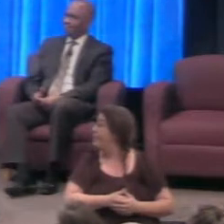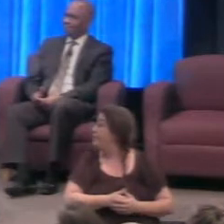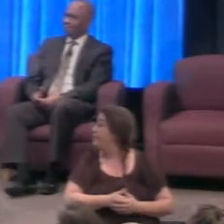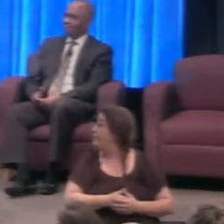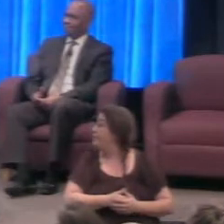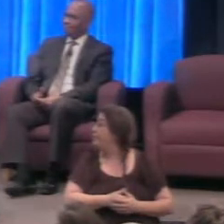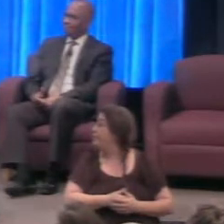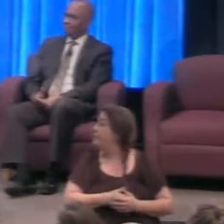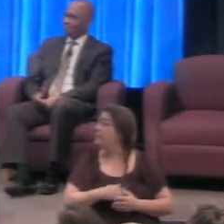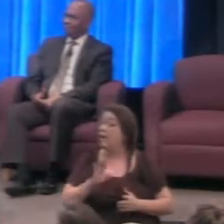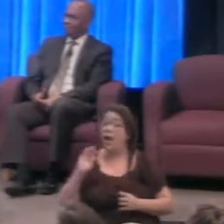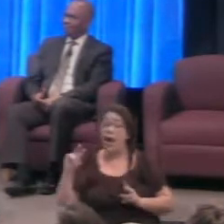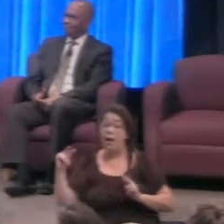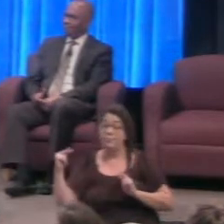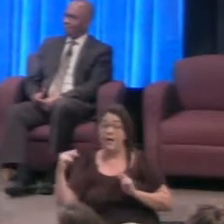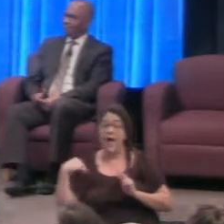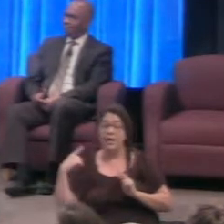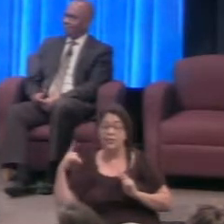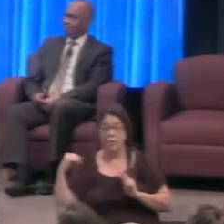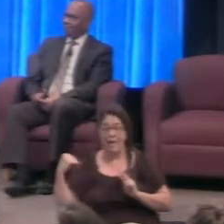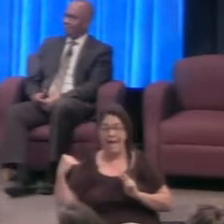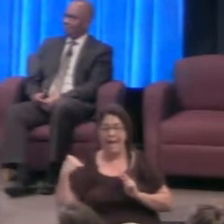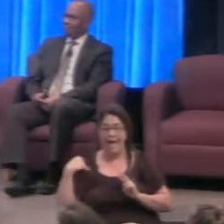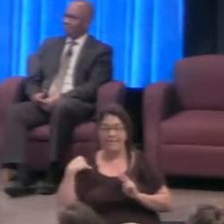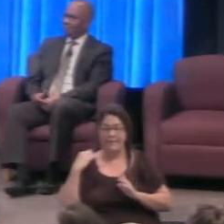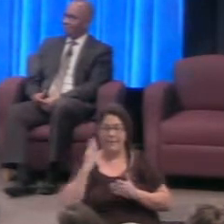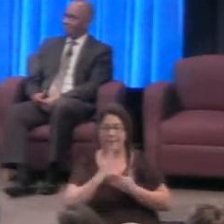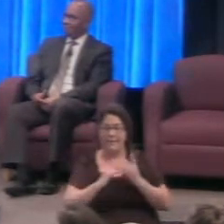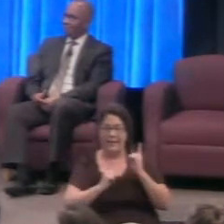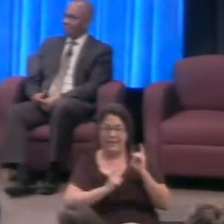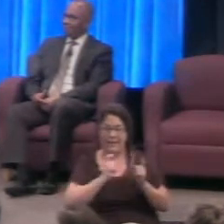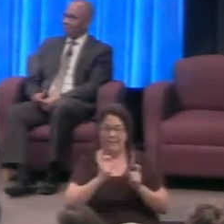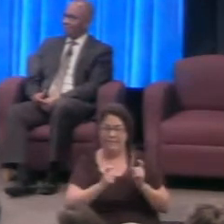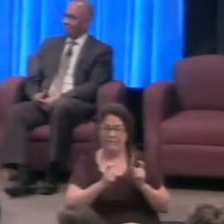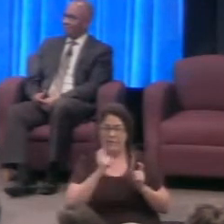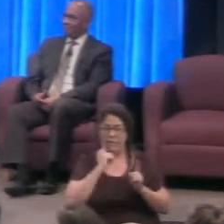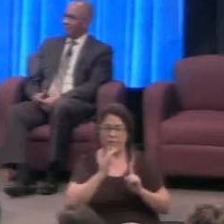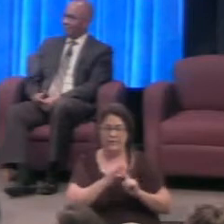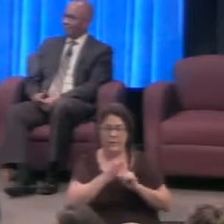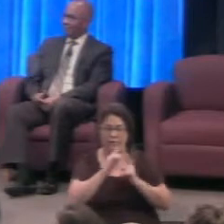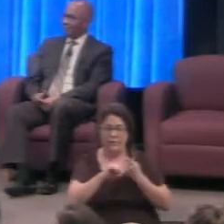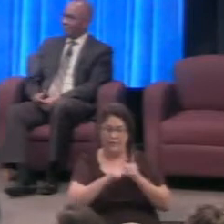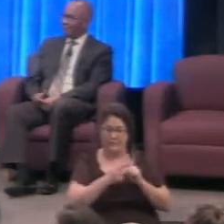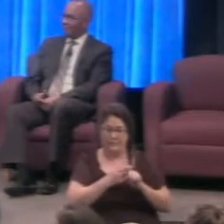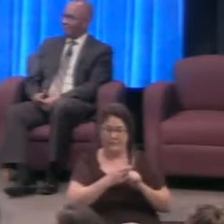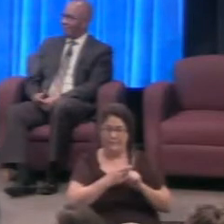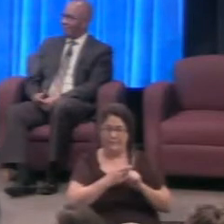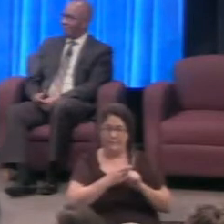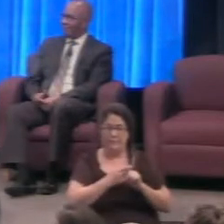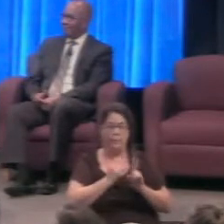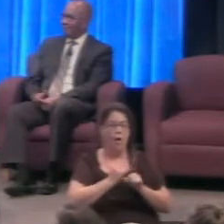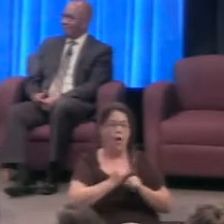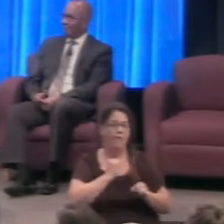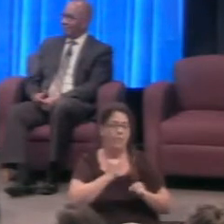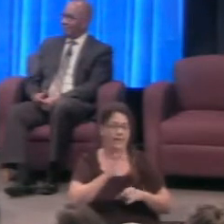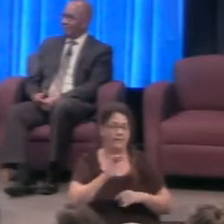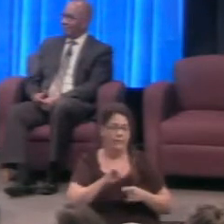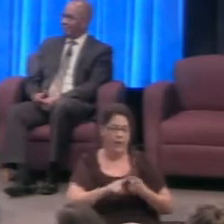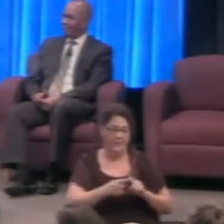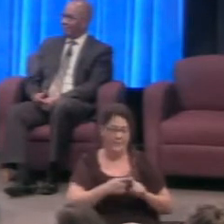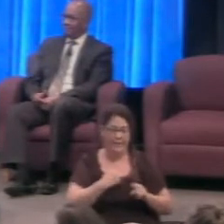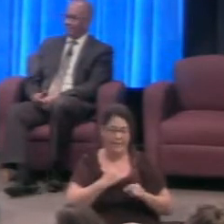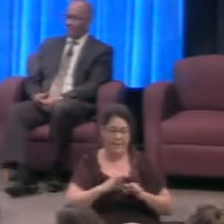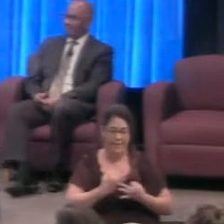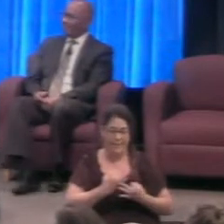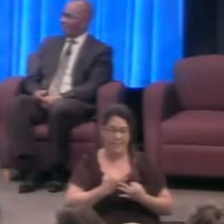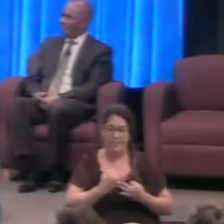I do have some gifts, I think, for some special friends, off-base friends, and my family. And I